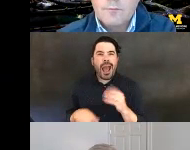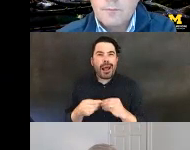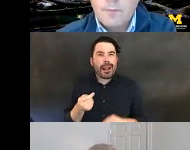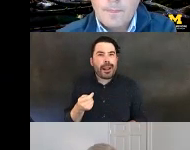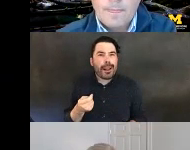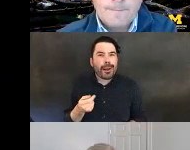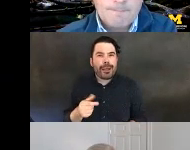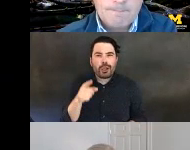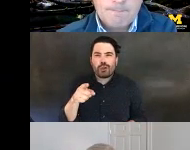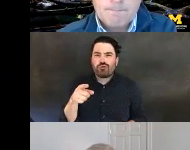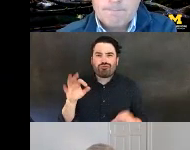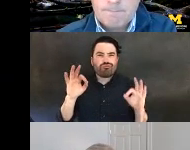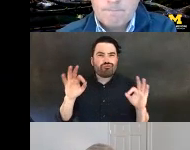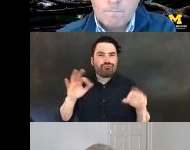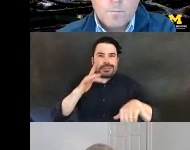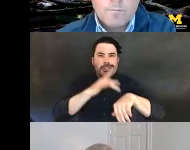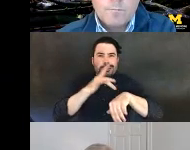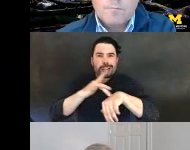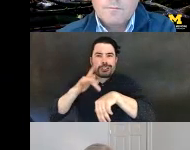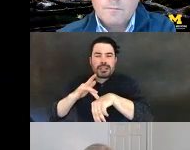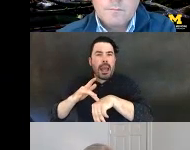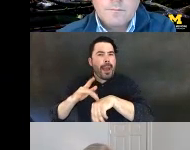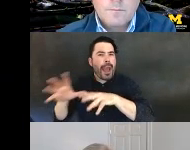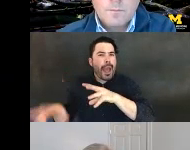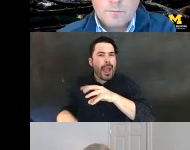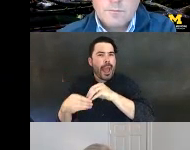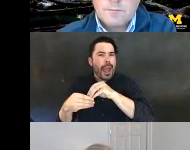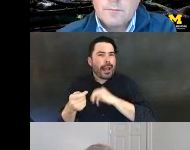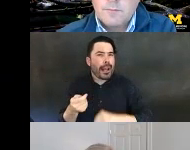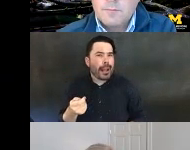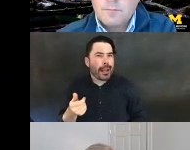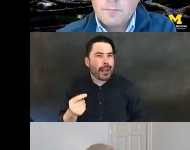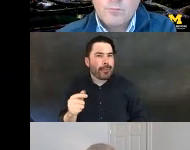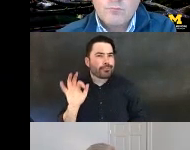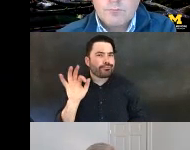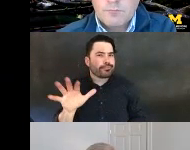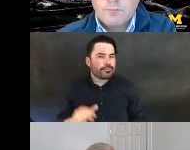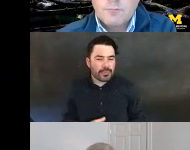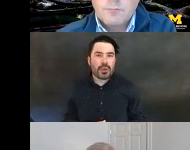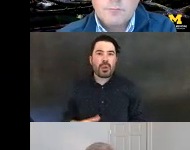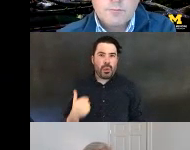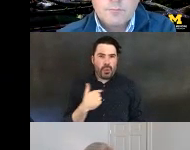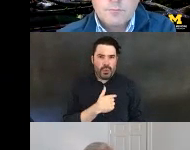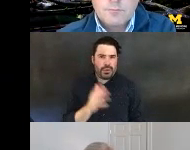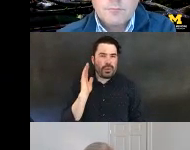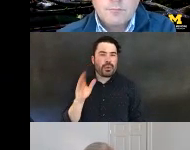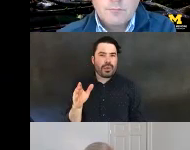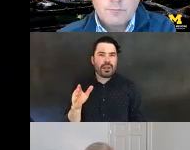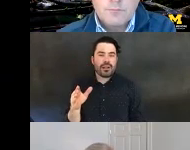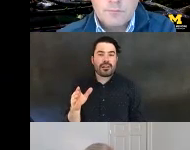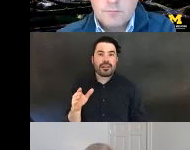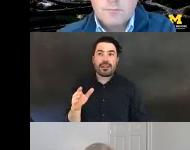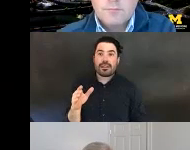high points. The only additional comment I'd make is that we will be getting additional communication from the campus next